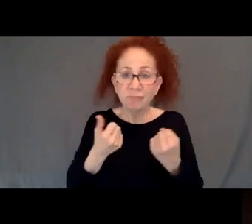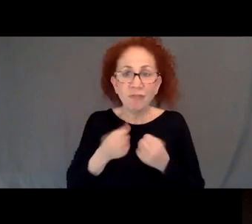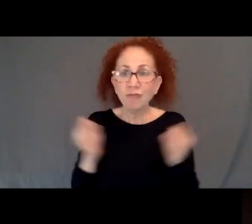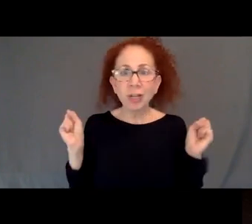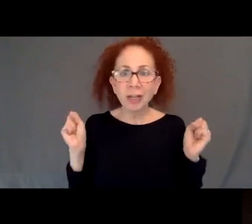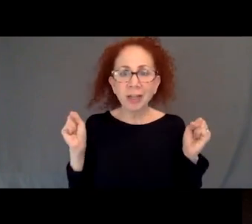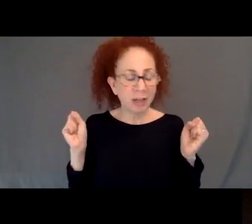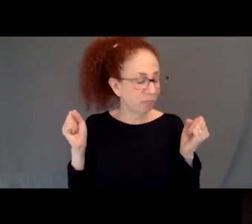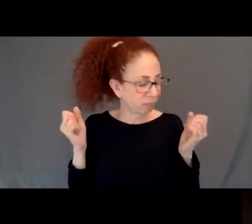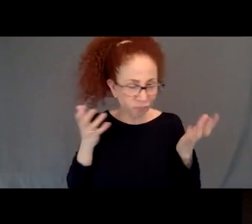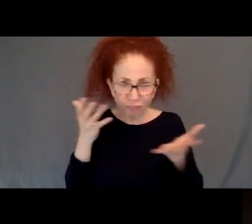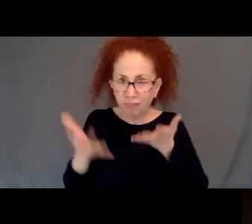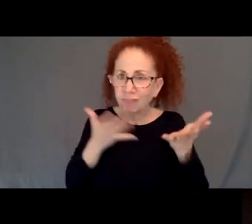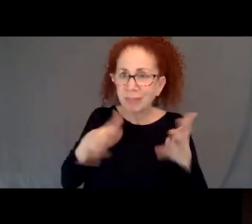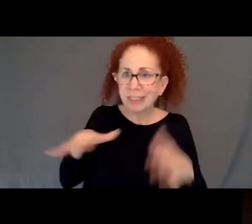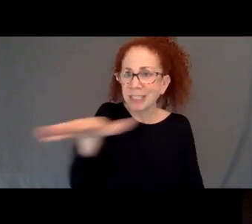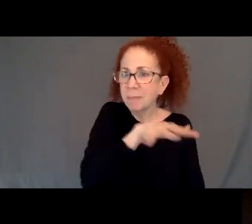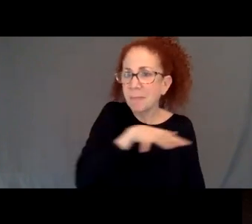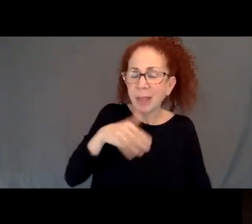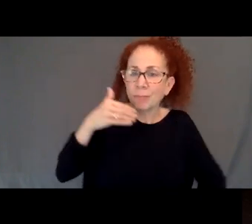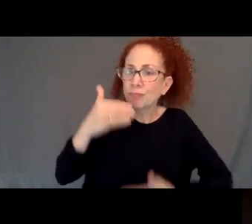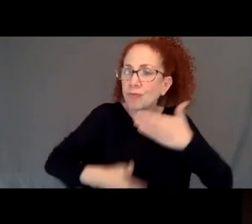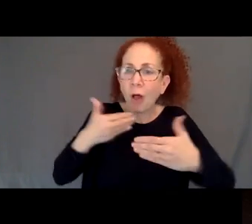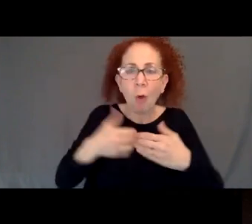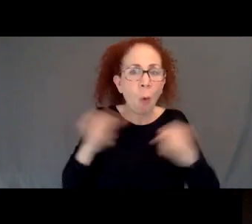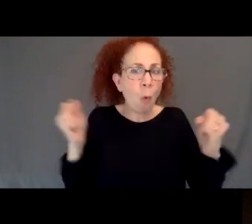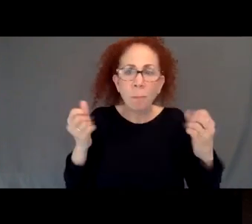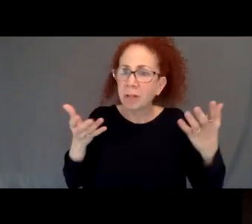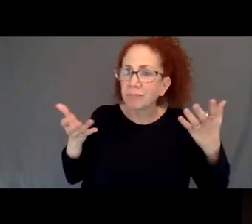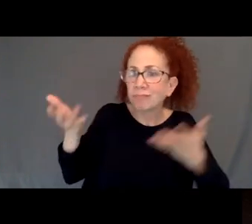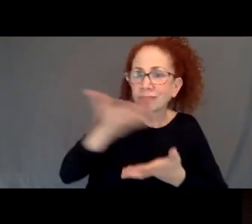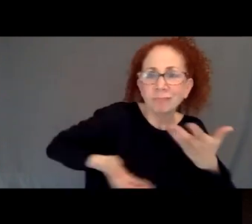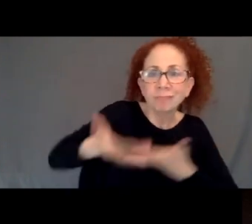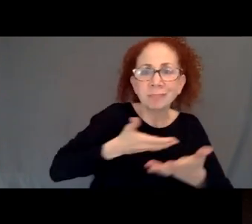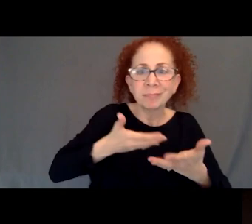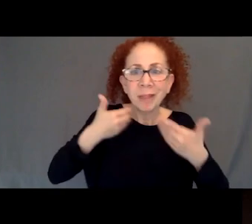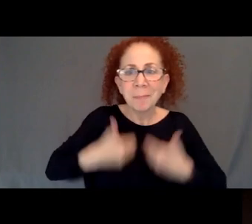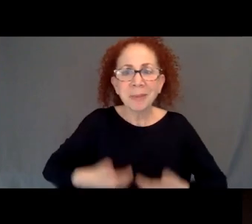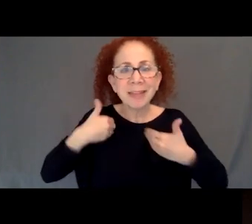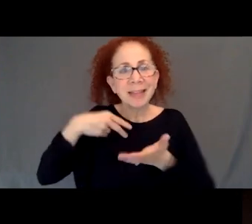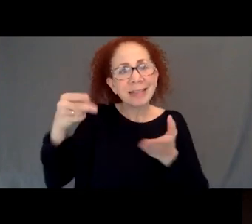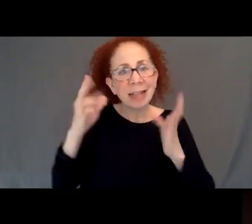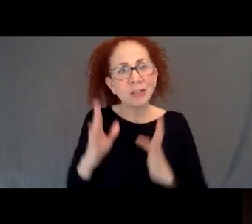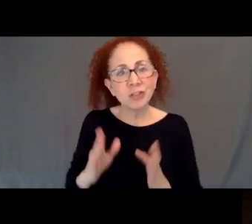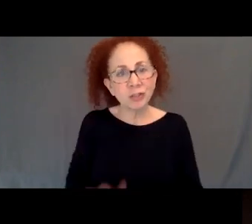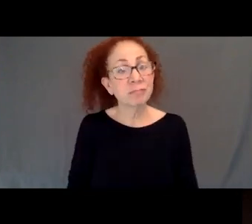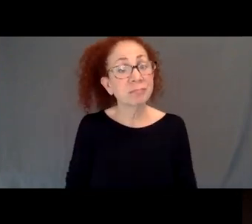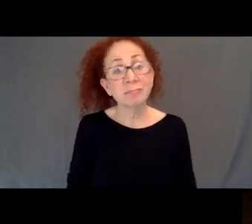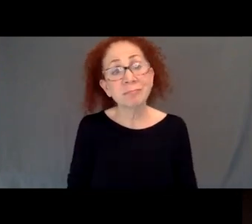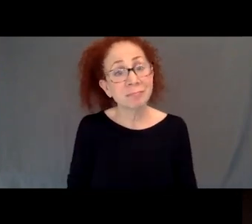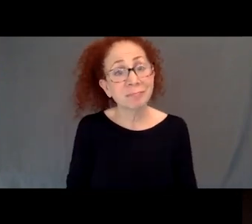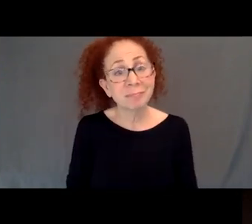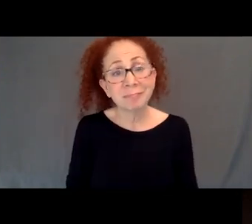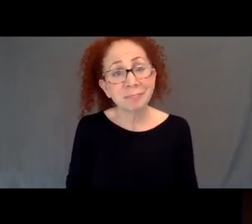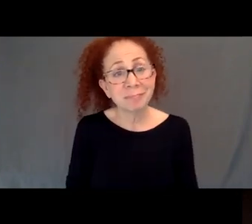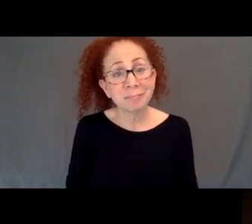and open within the space and the process of being a dancer.